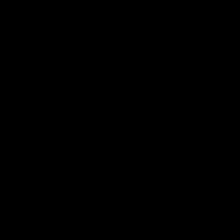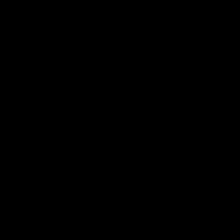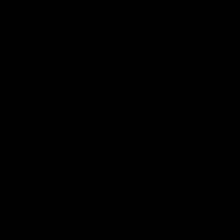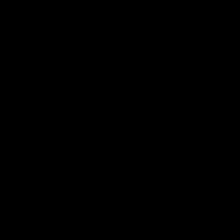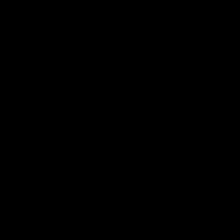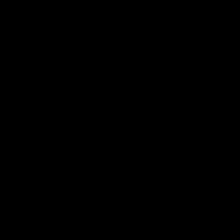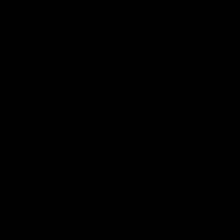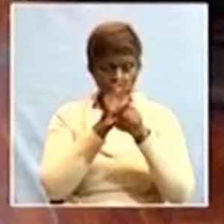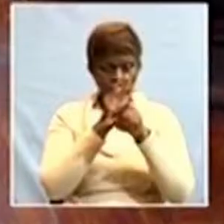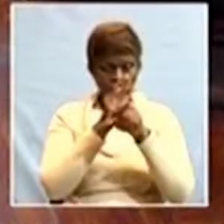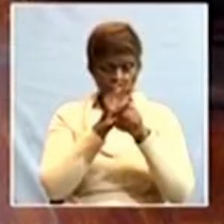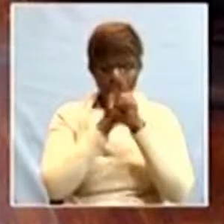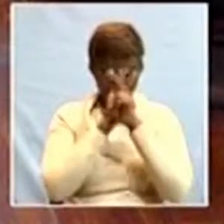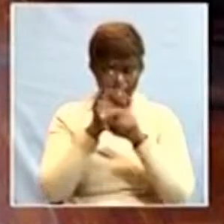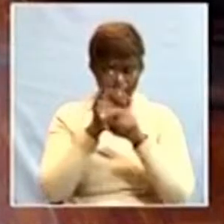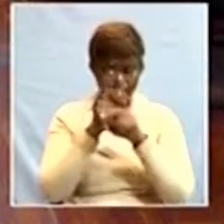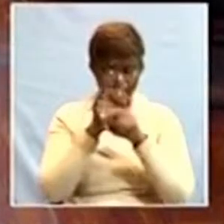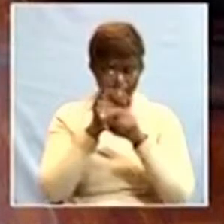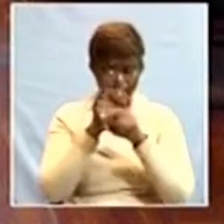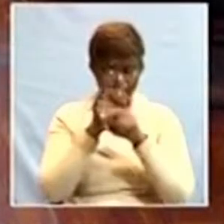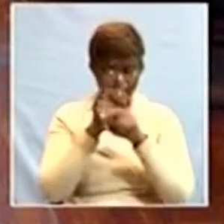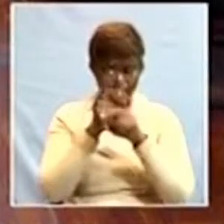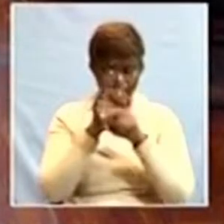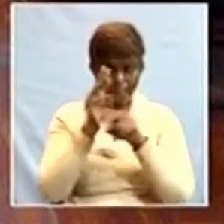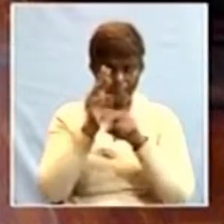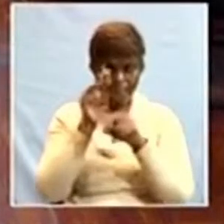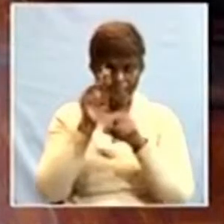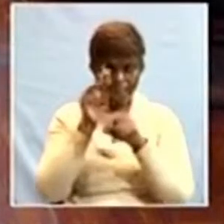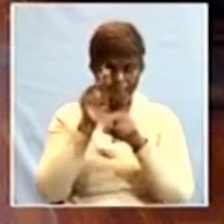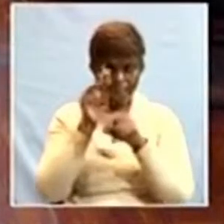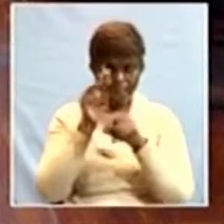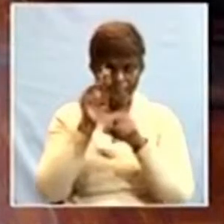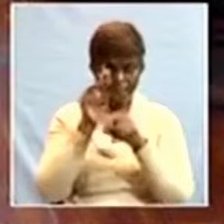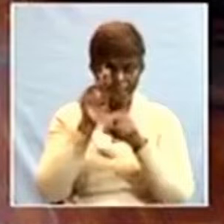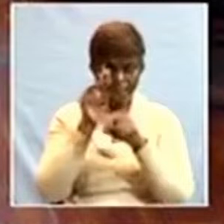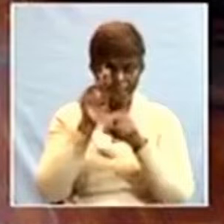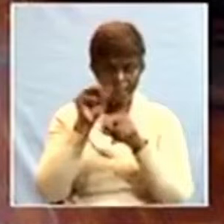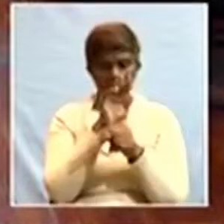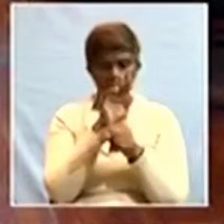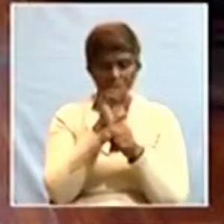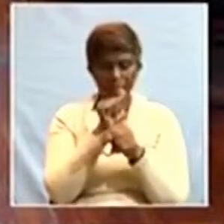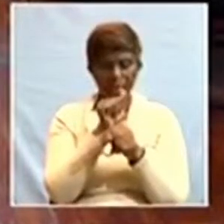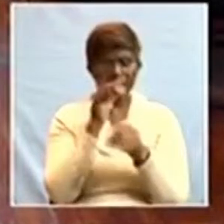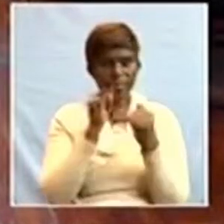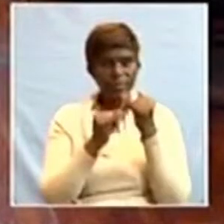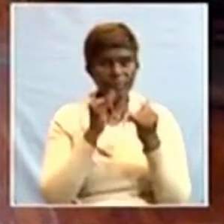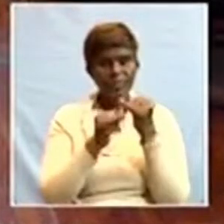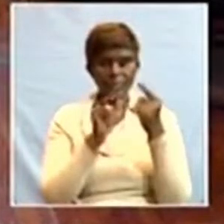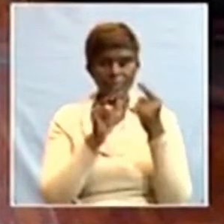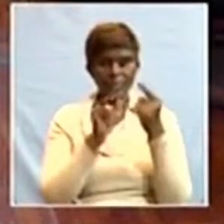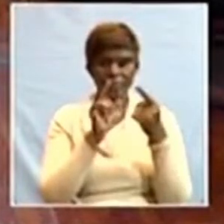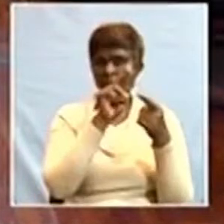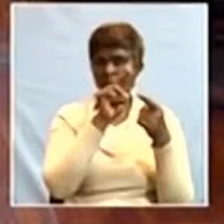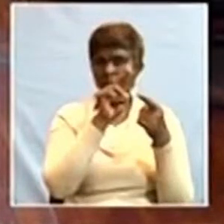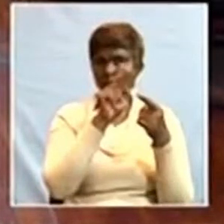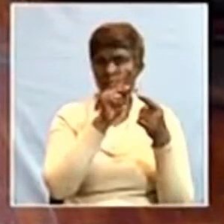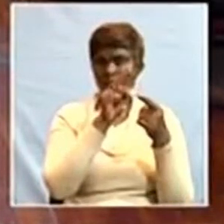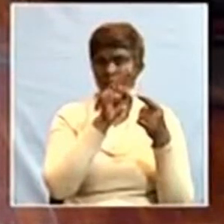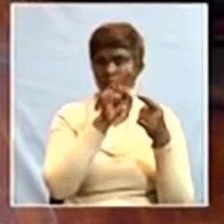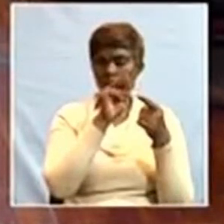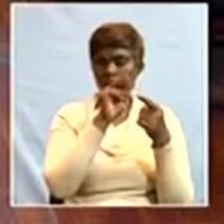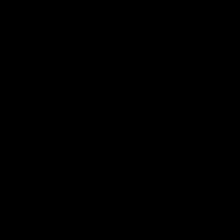Honorable Mukumbi. Before the let's finish with the one from Honorable Mukumbi. Honorable